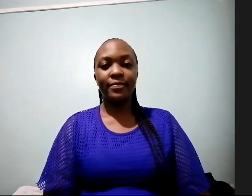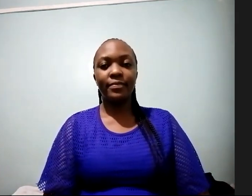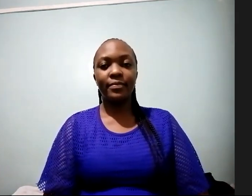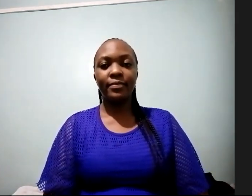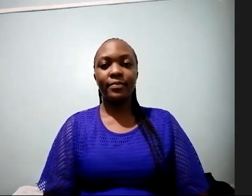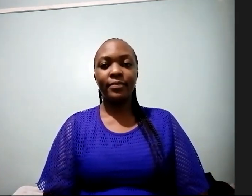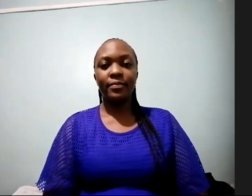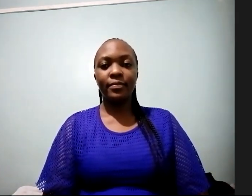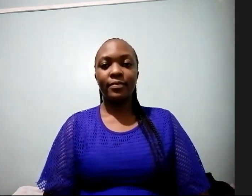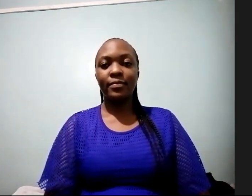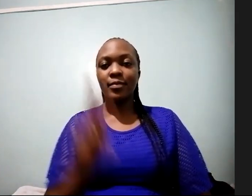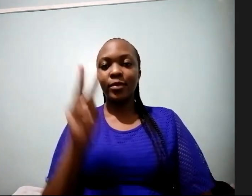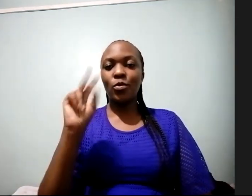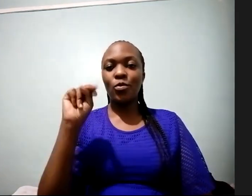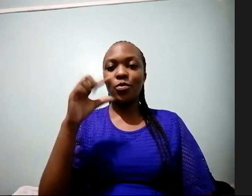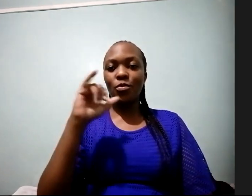Wanjanguni.